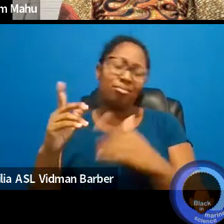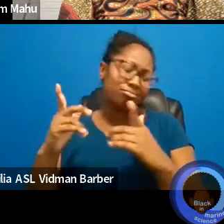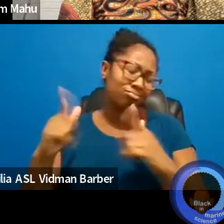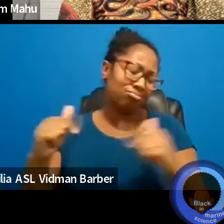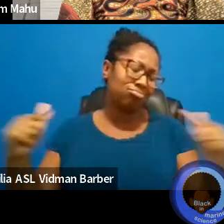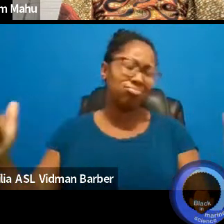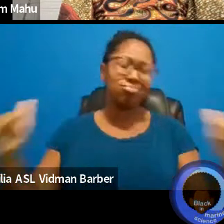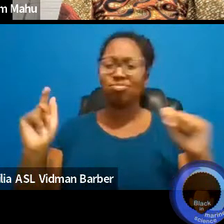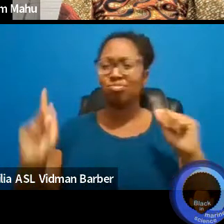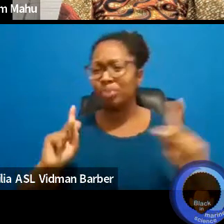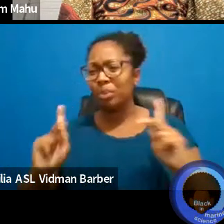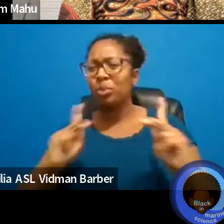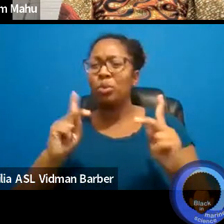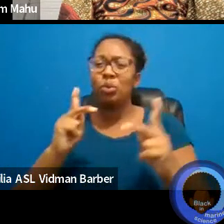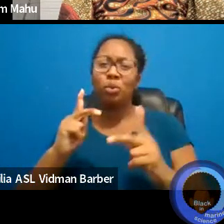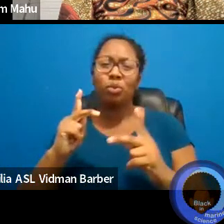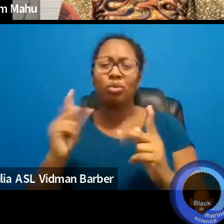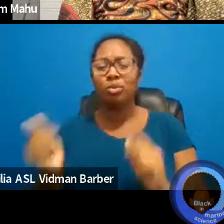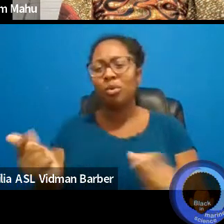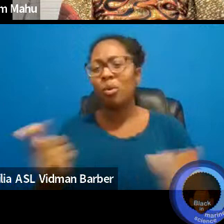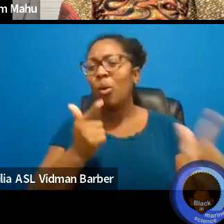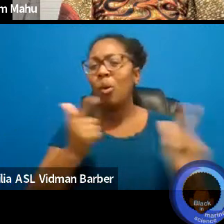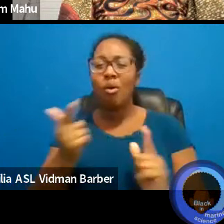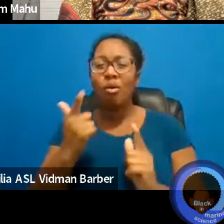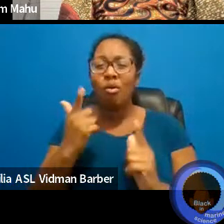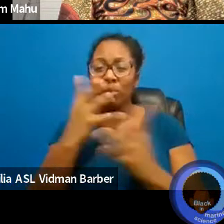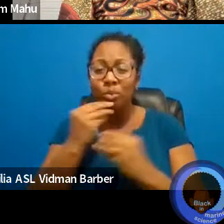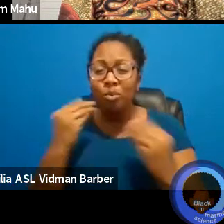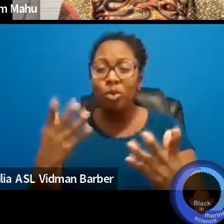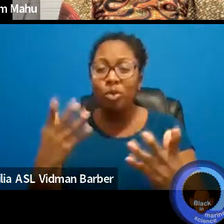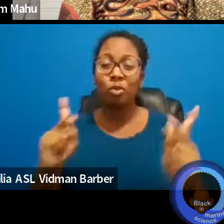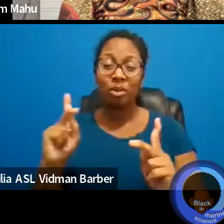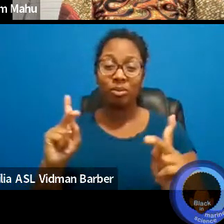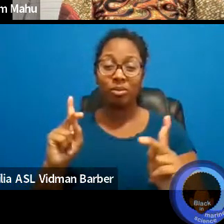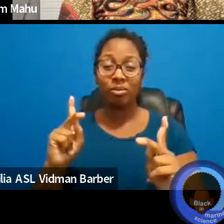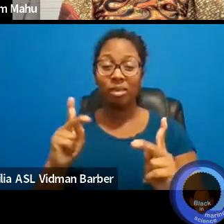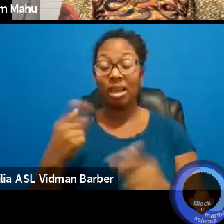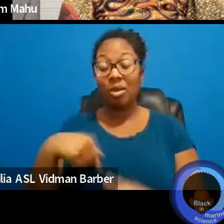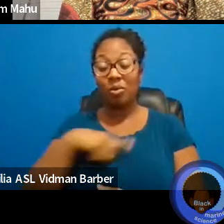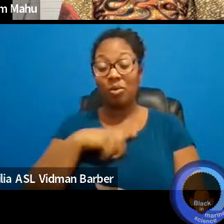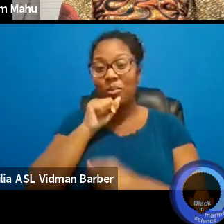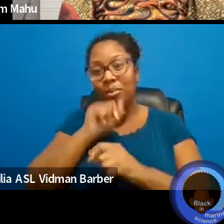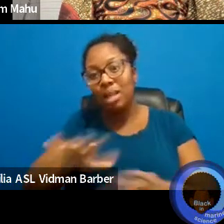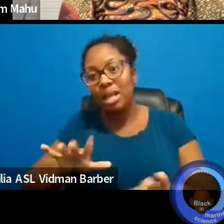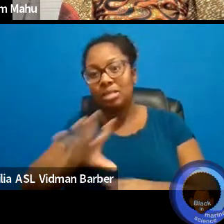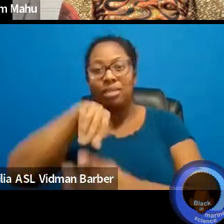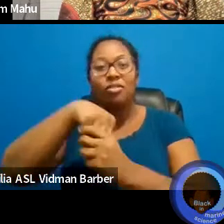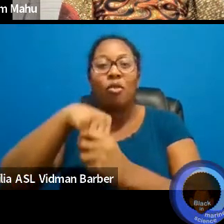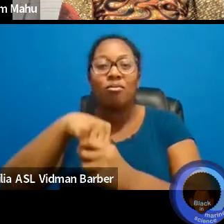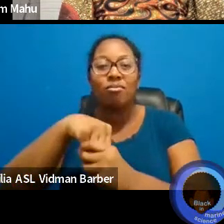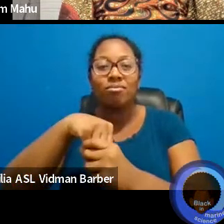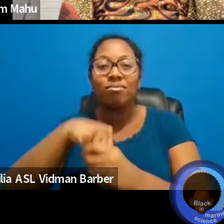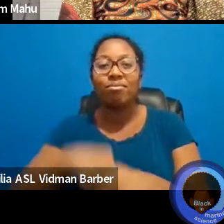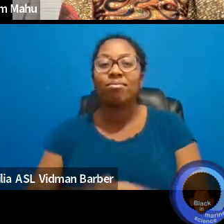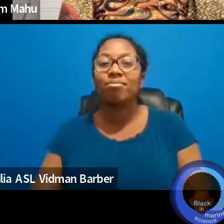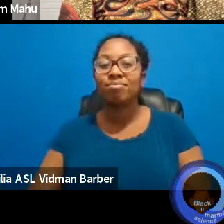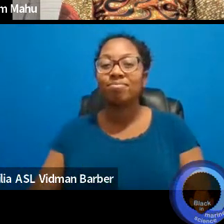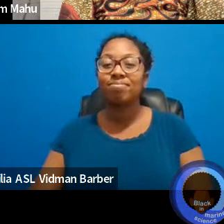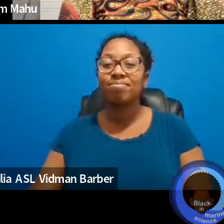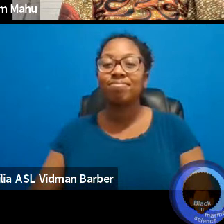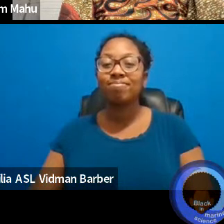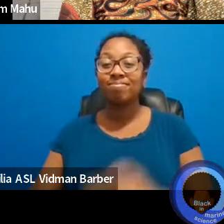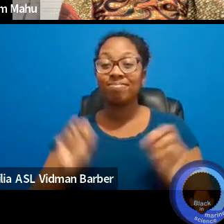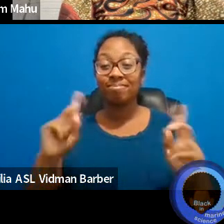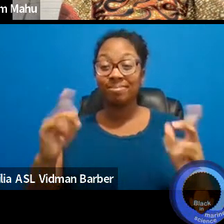And we're definitely blessed to be a part of such an amazing, beautiful environment. True. Last icebreaker